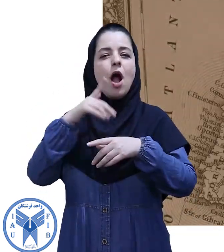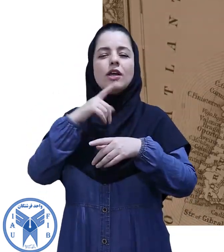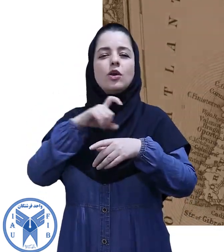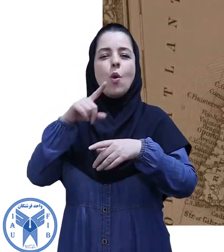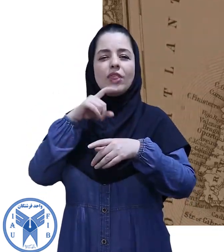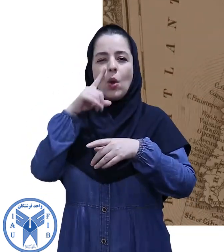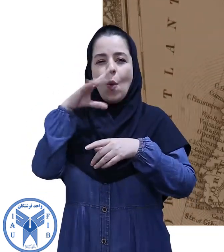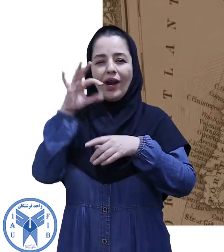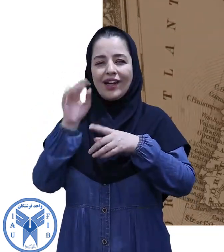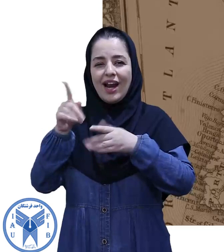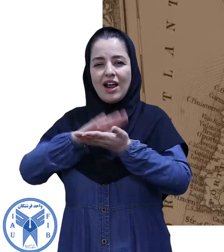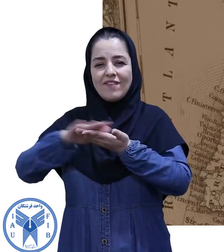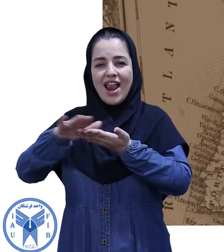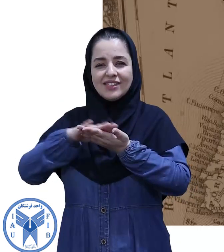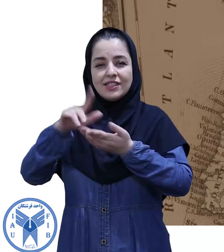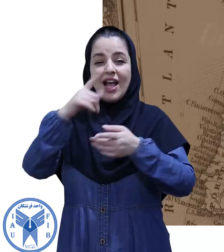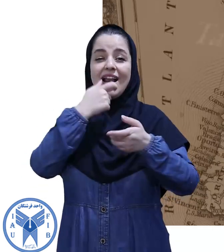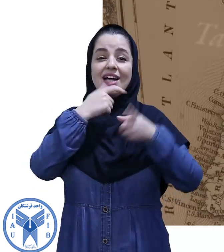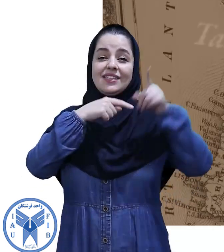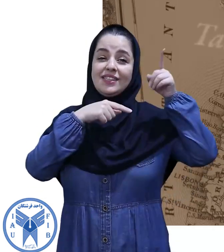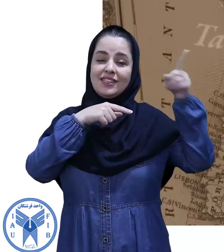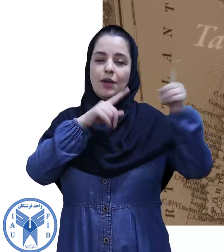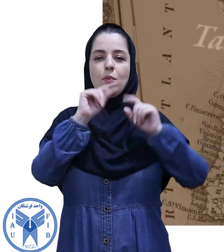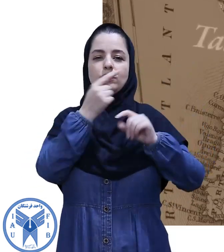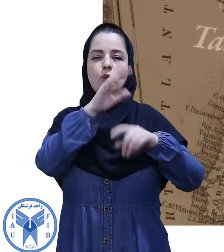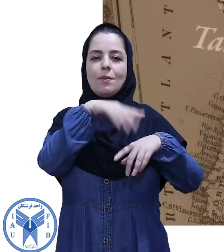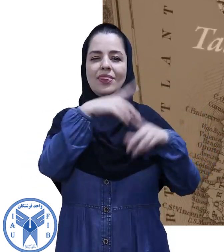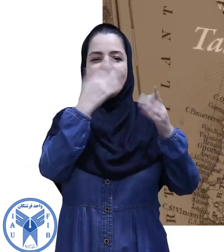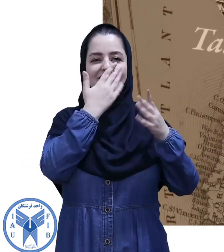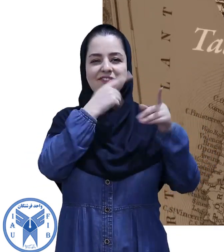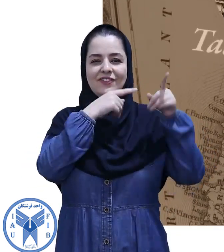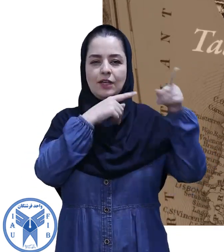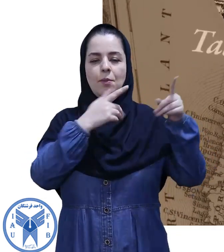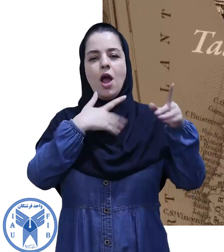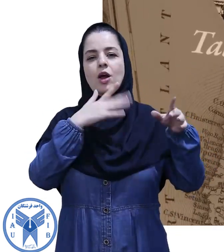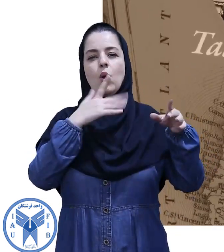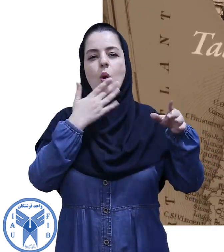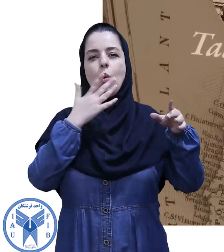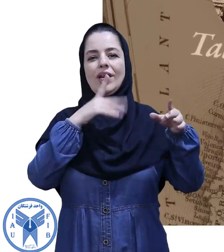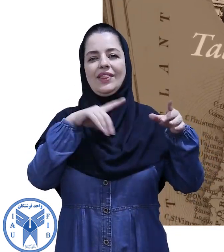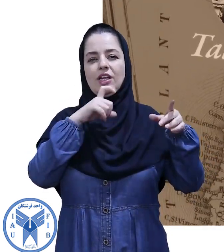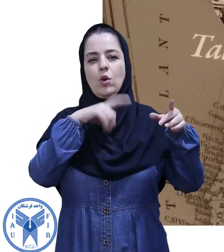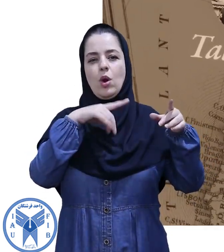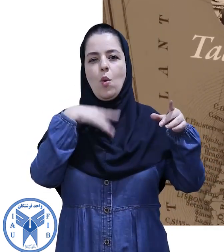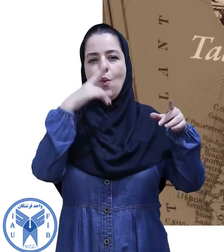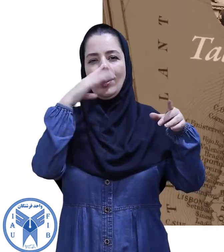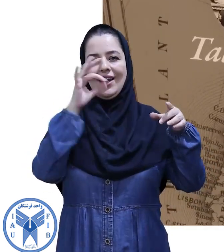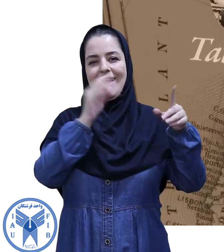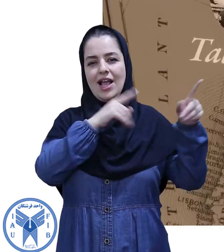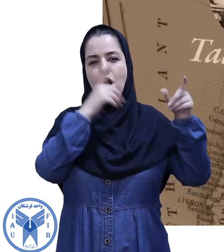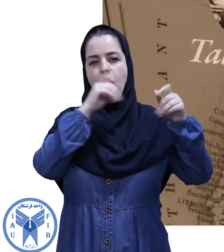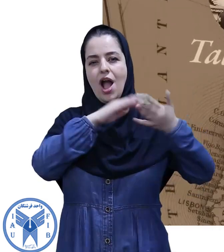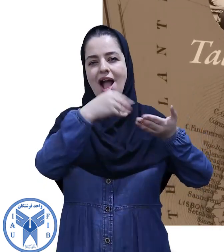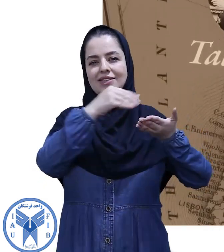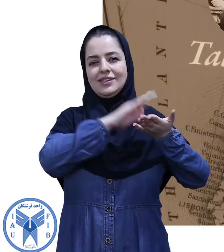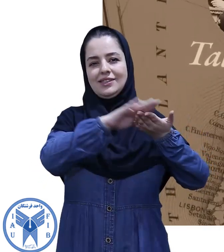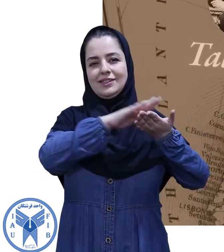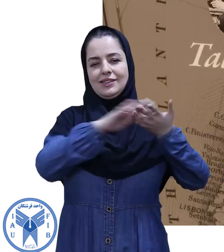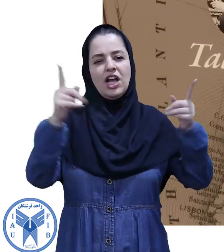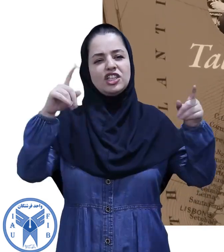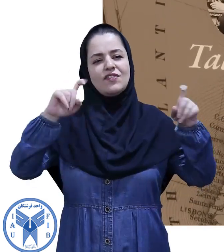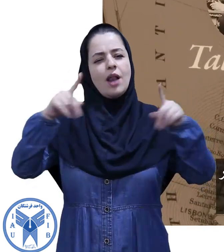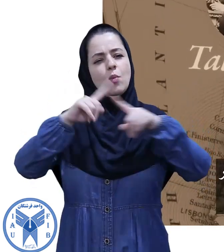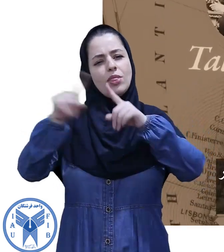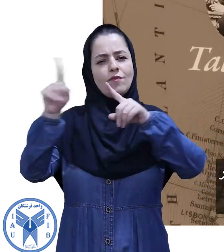images with silver iodide on metal plates, and Talbot is working in England making images with silver chloride on